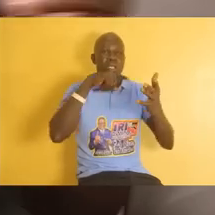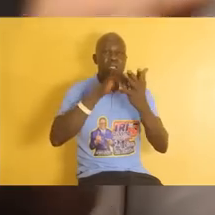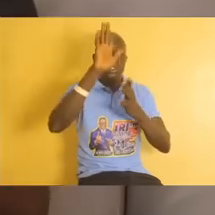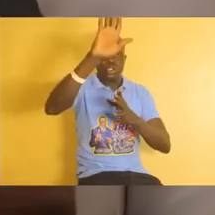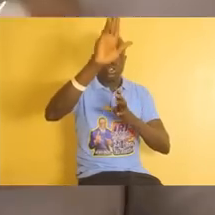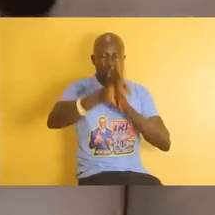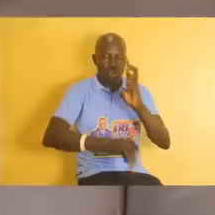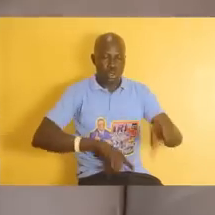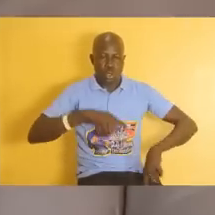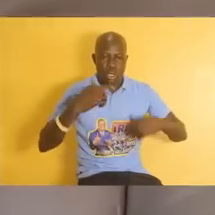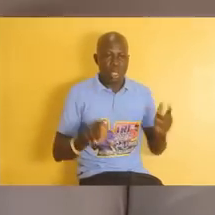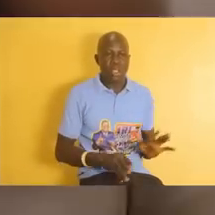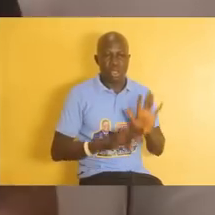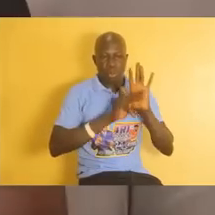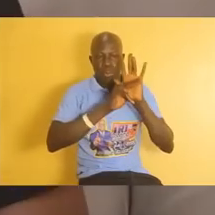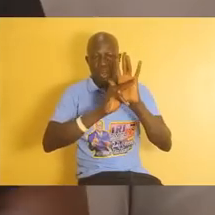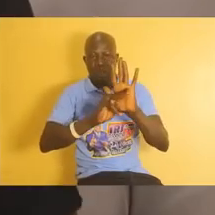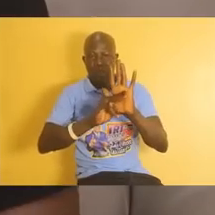announcement. In your life,